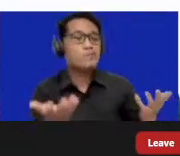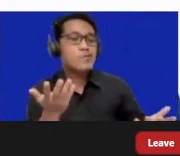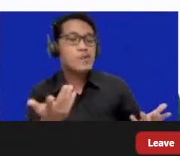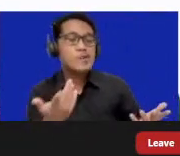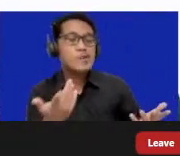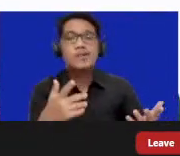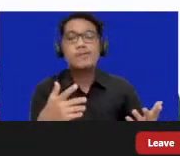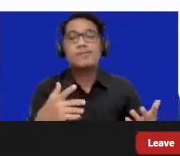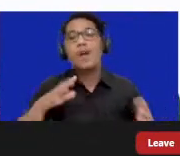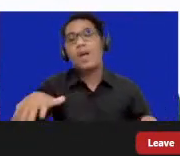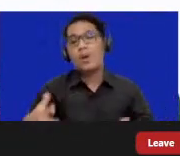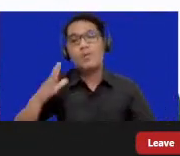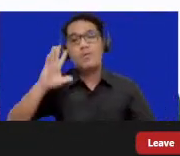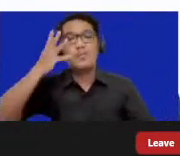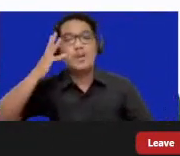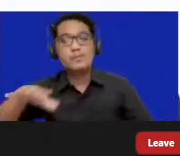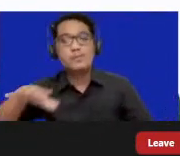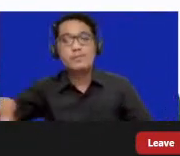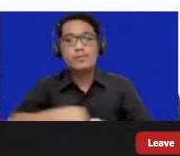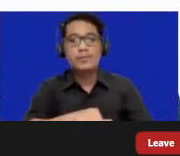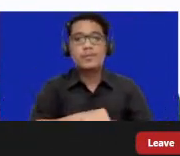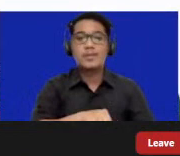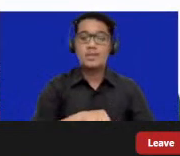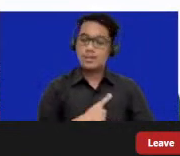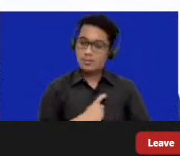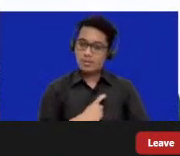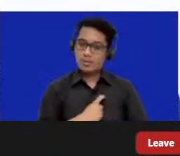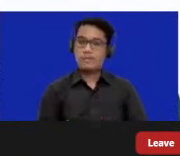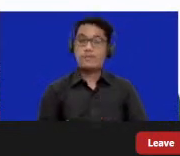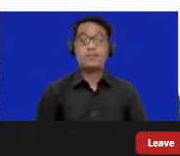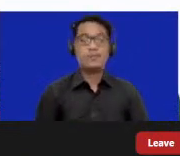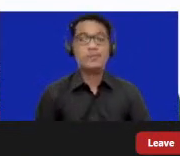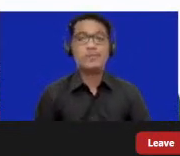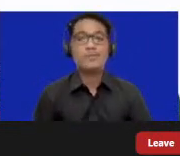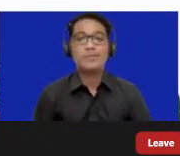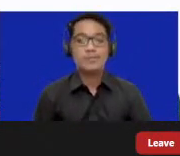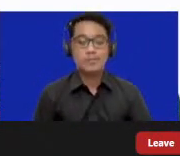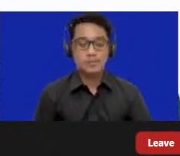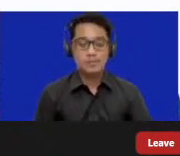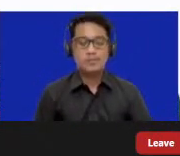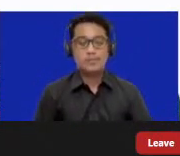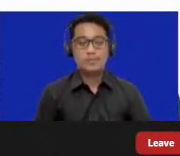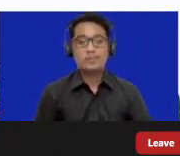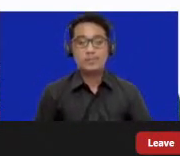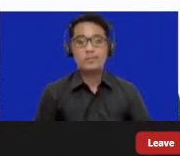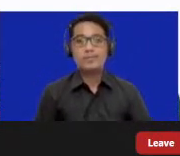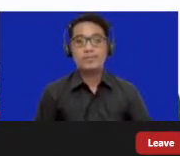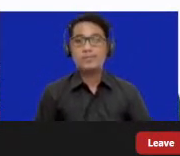and see how we can make things better. So thank you, back to you.